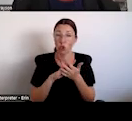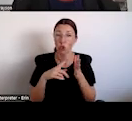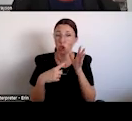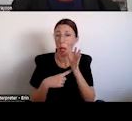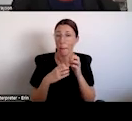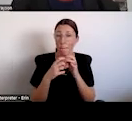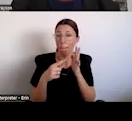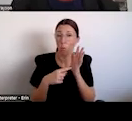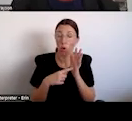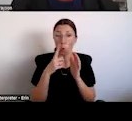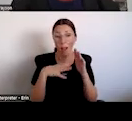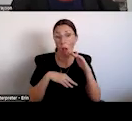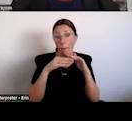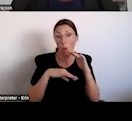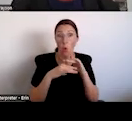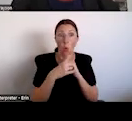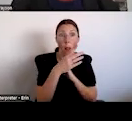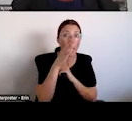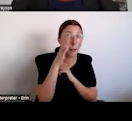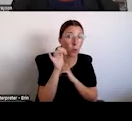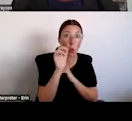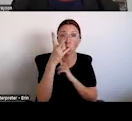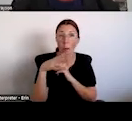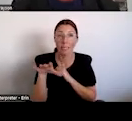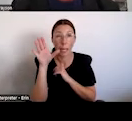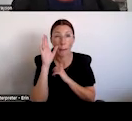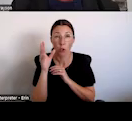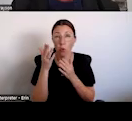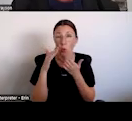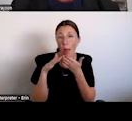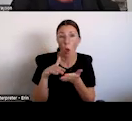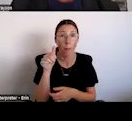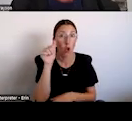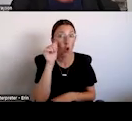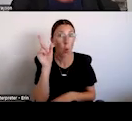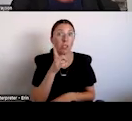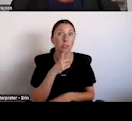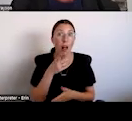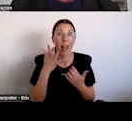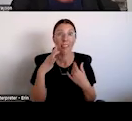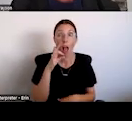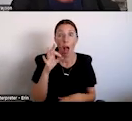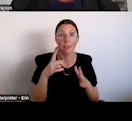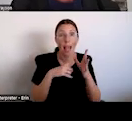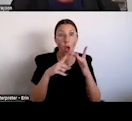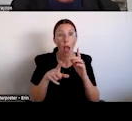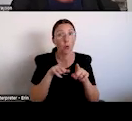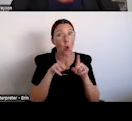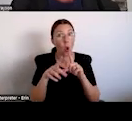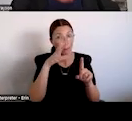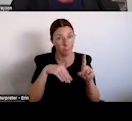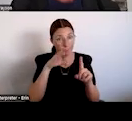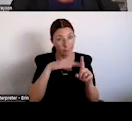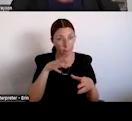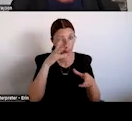or 20 image to give some sense of the style and you ask AI to learn from it. Of course, AI can do that. Whether it's